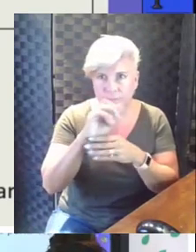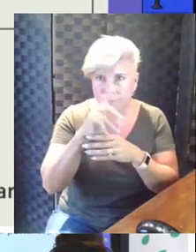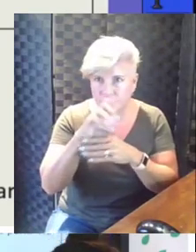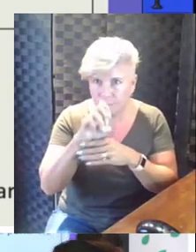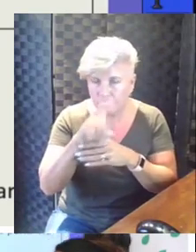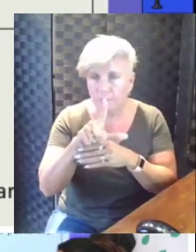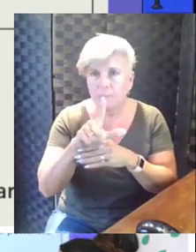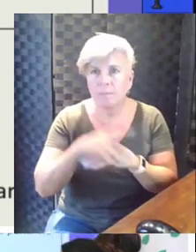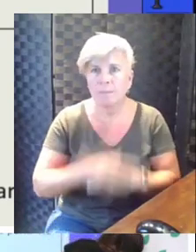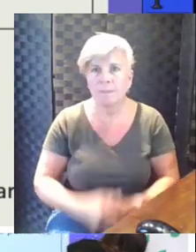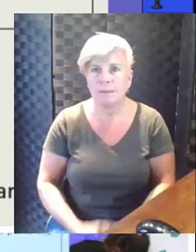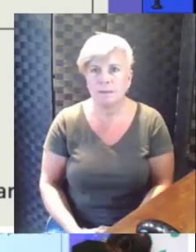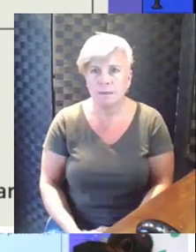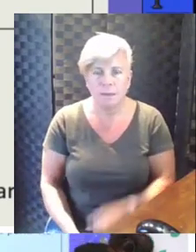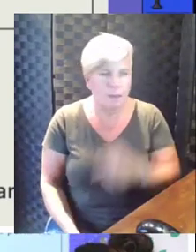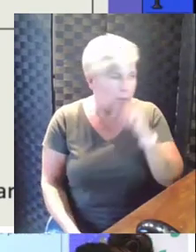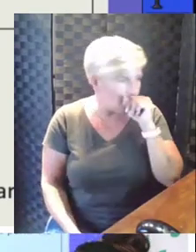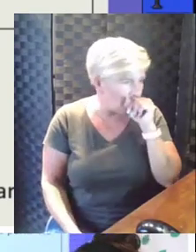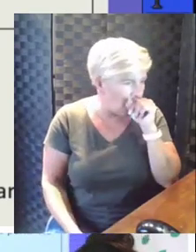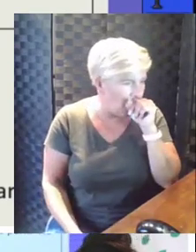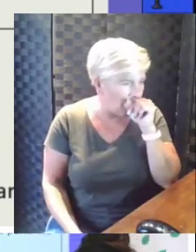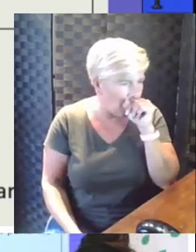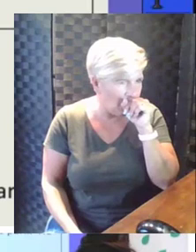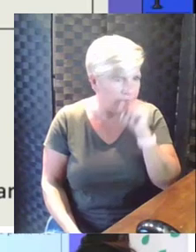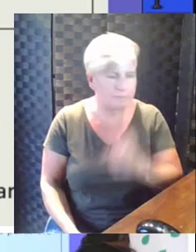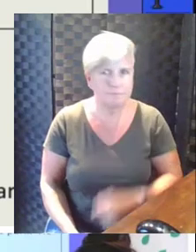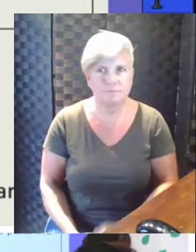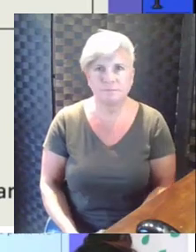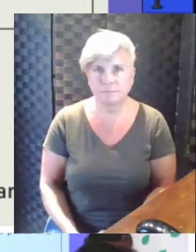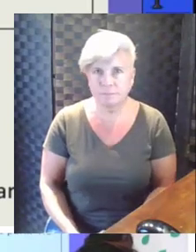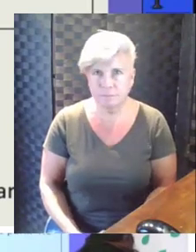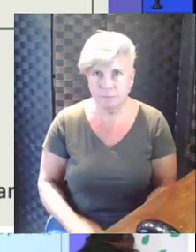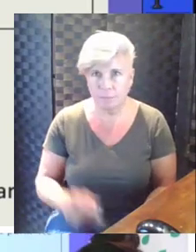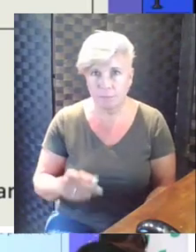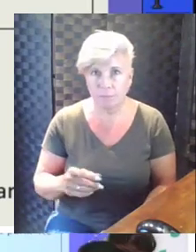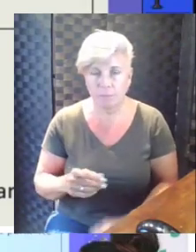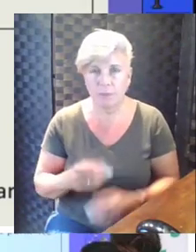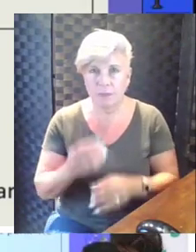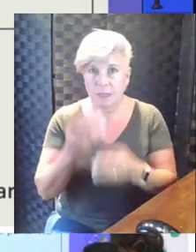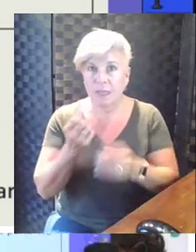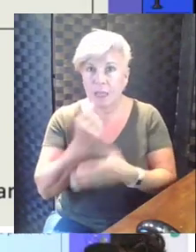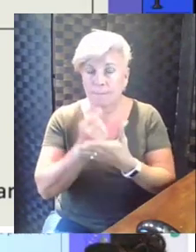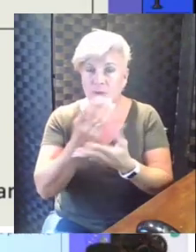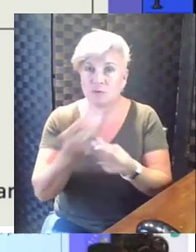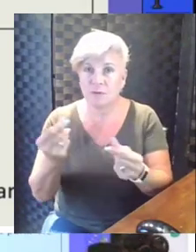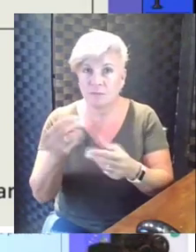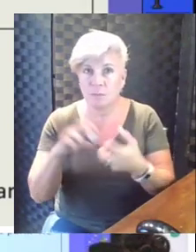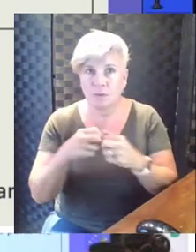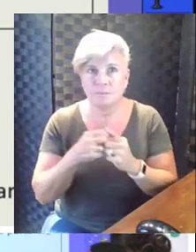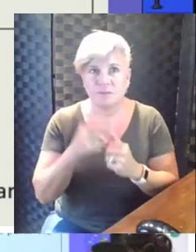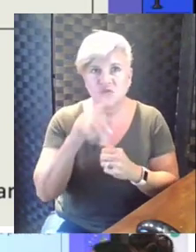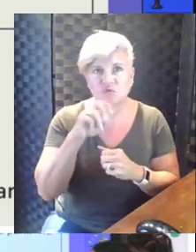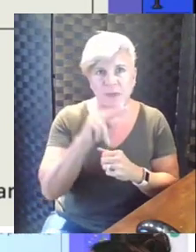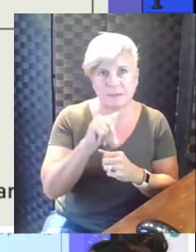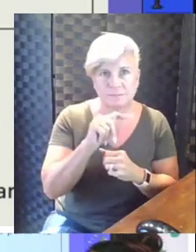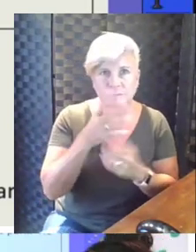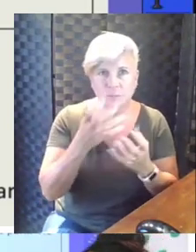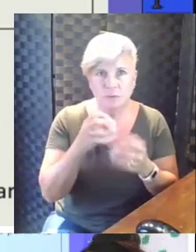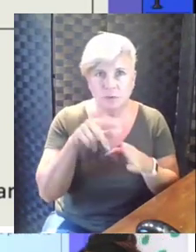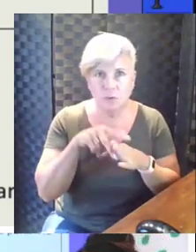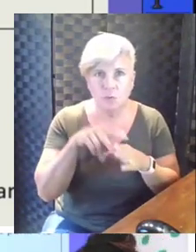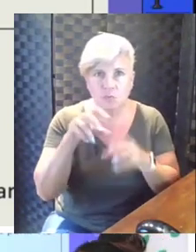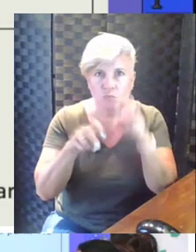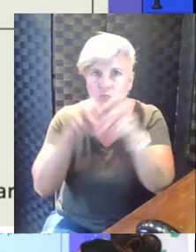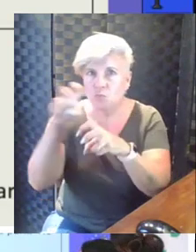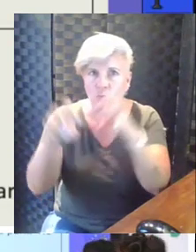your equation that you think we need to create to solve this problem. Trent wants to ride every ride